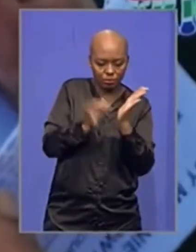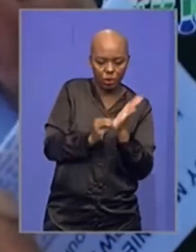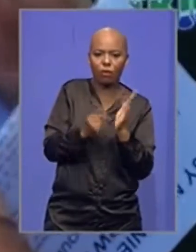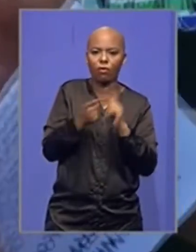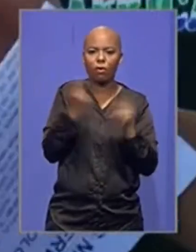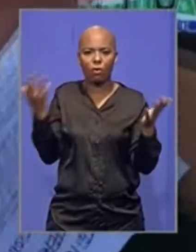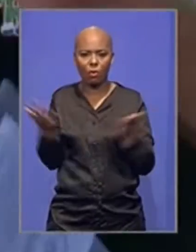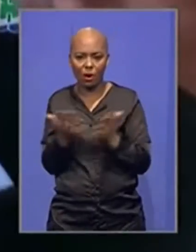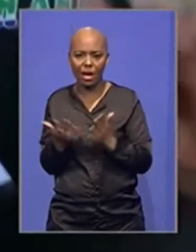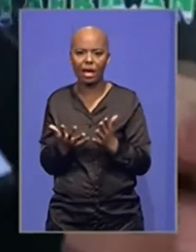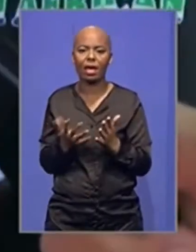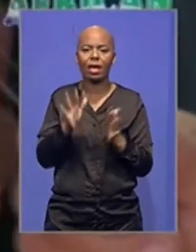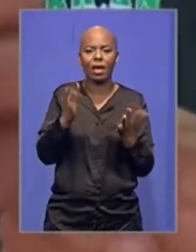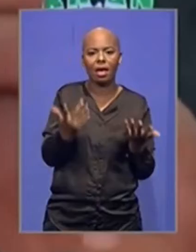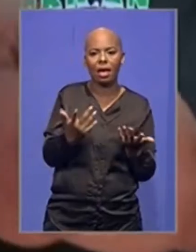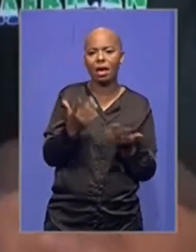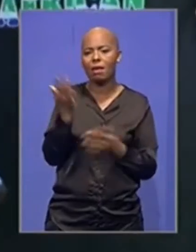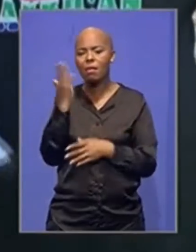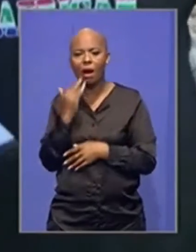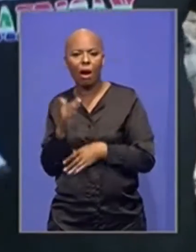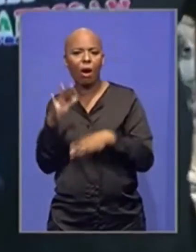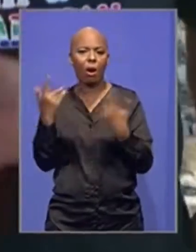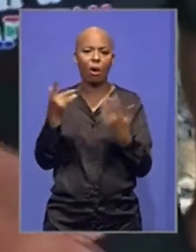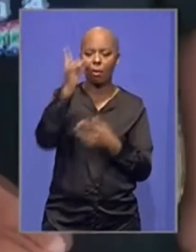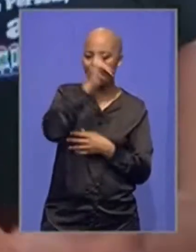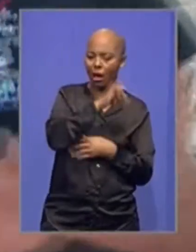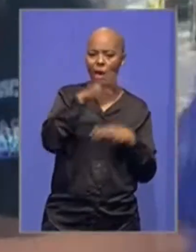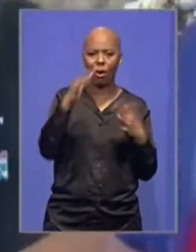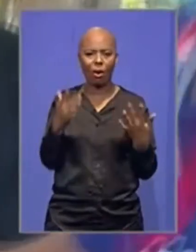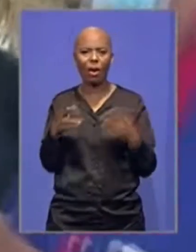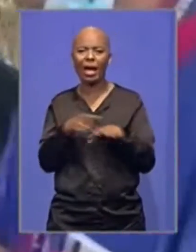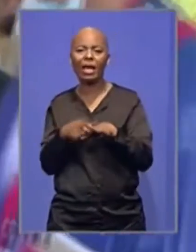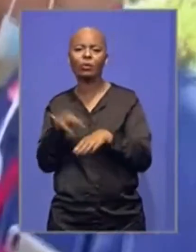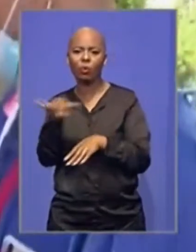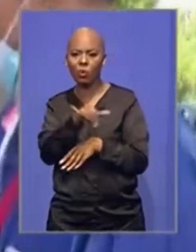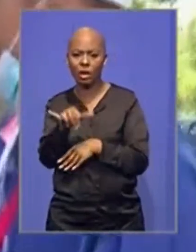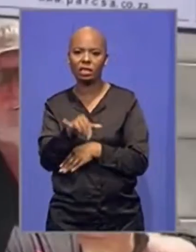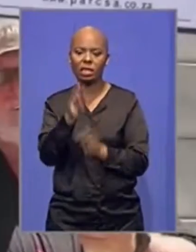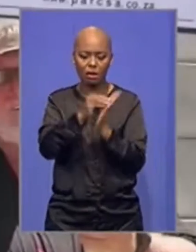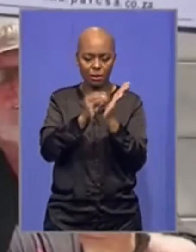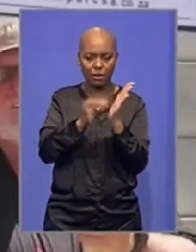of people who going We of Sioux Falls, Bayou. Thank We the